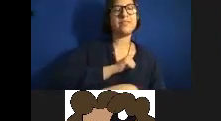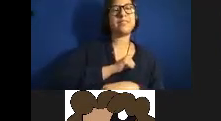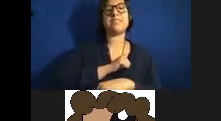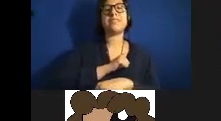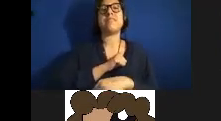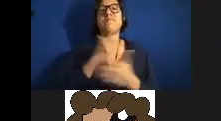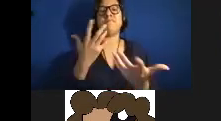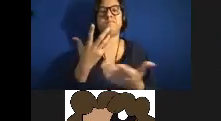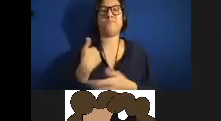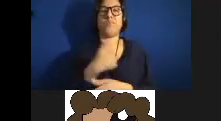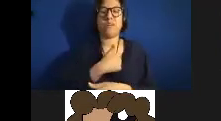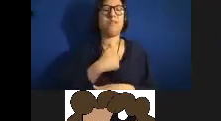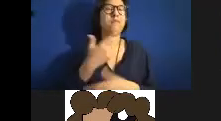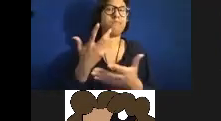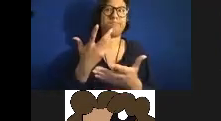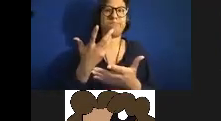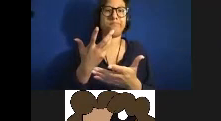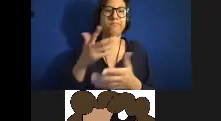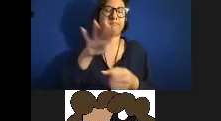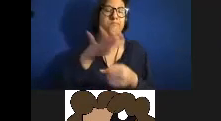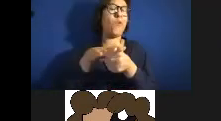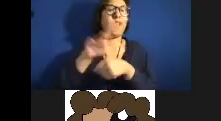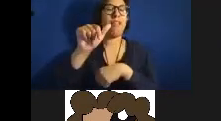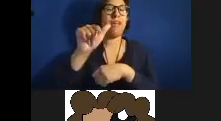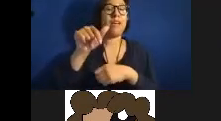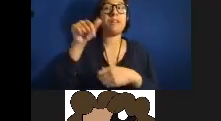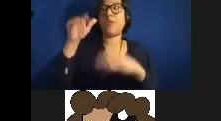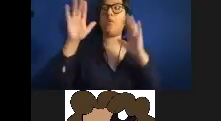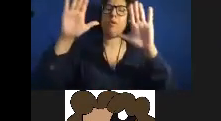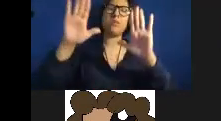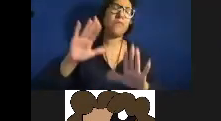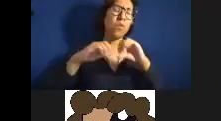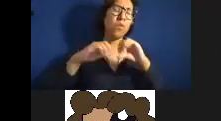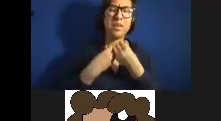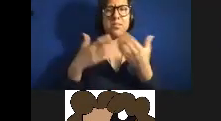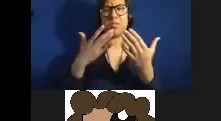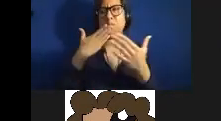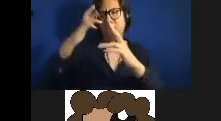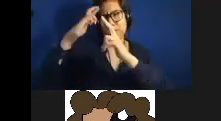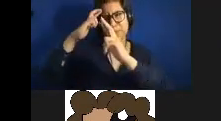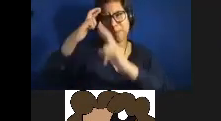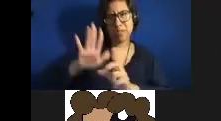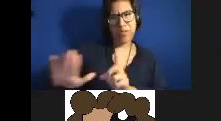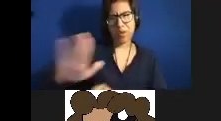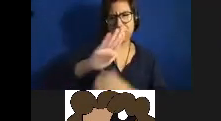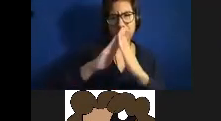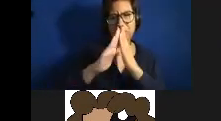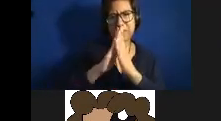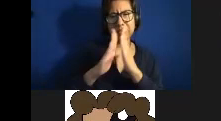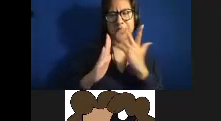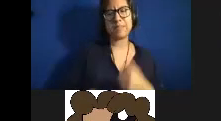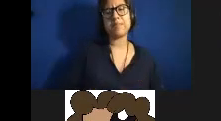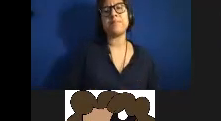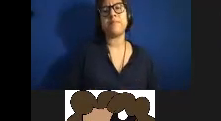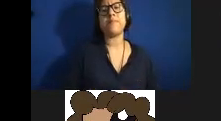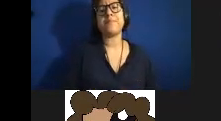have an incredible track record in this space, are very credible and well-respected leaders in their communities,